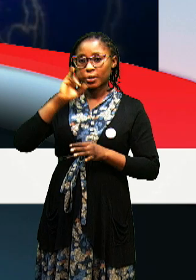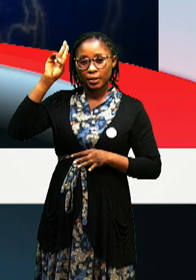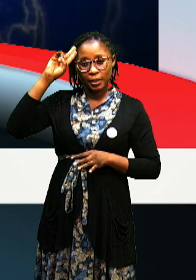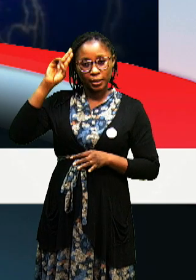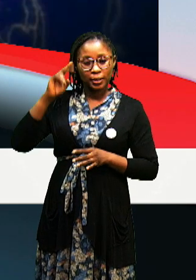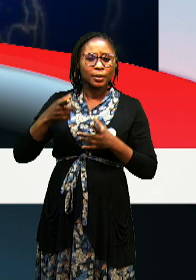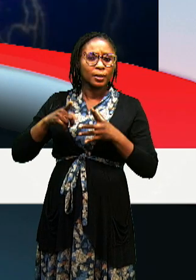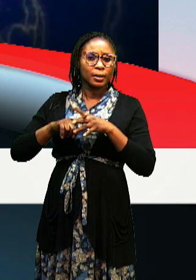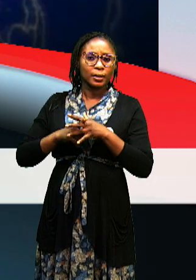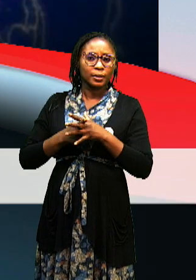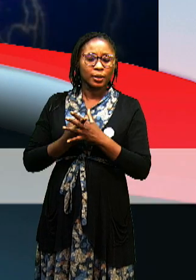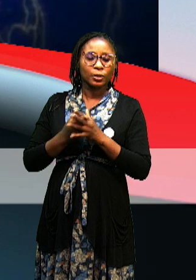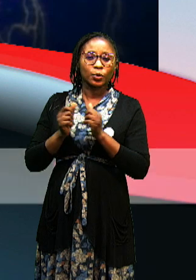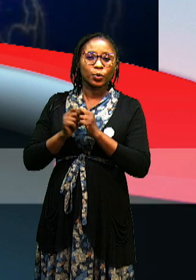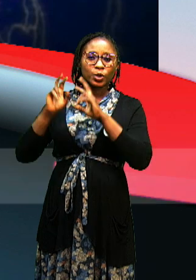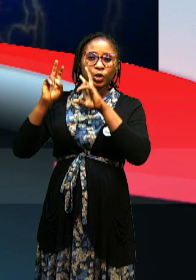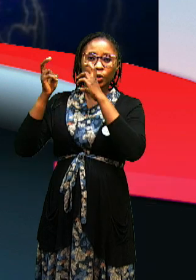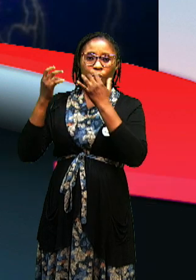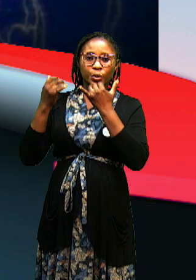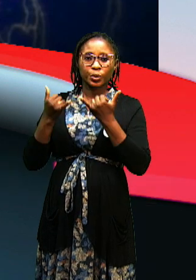Let's begin with the headlines.